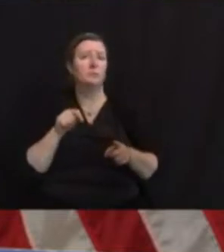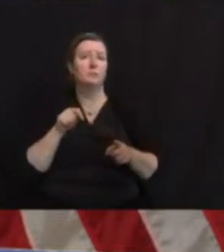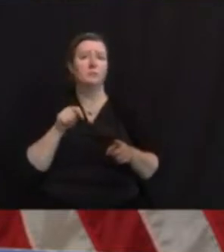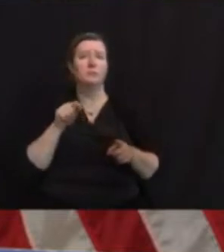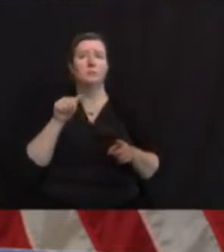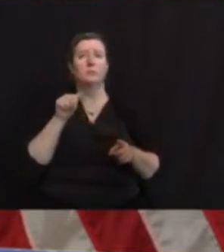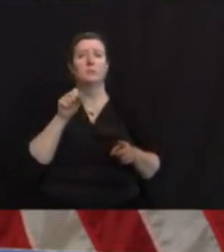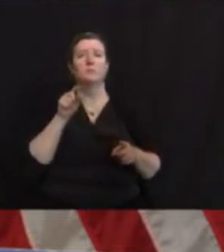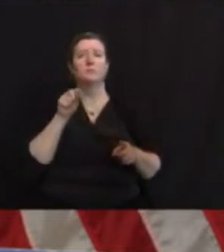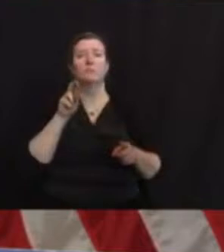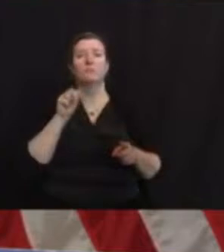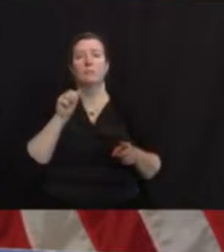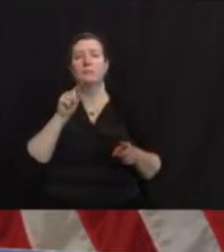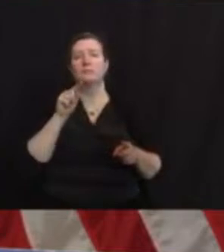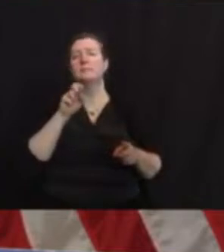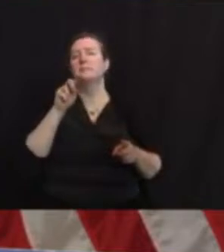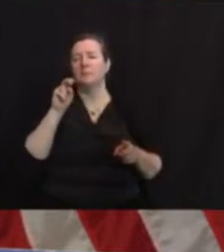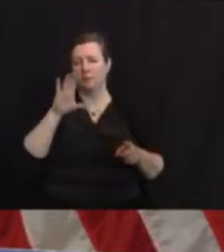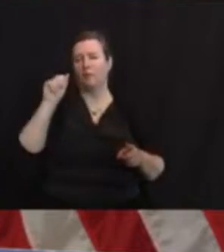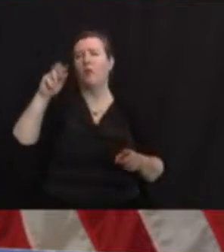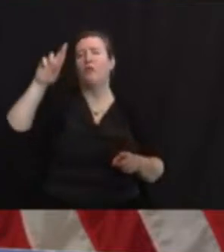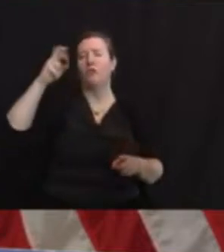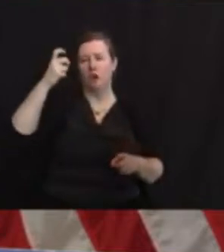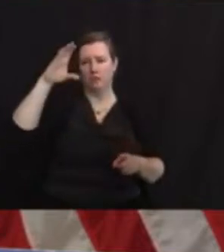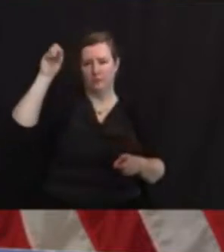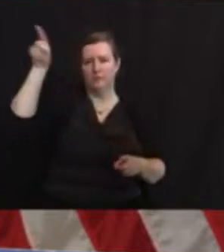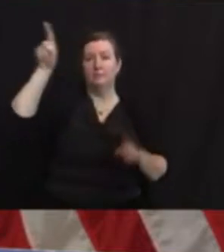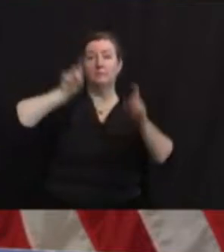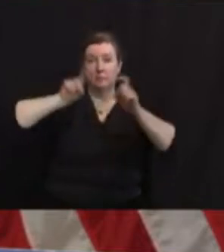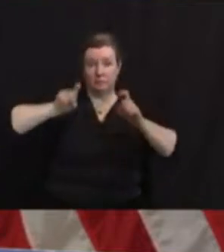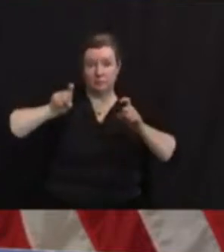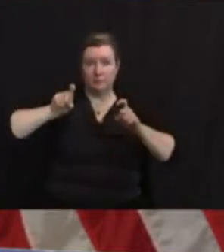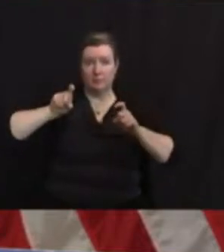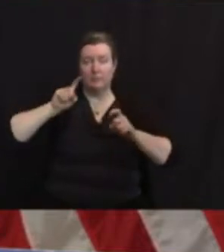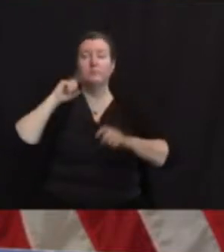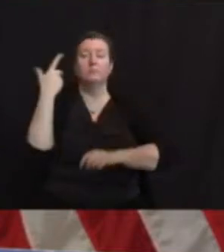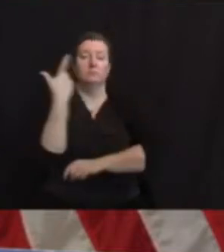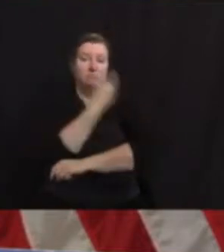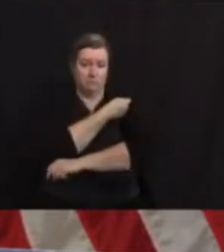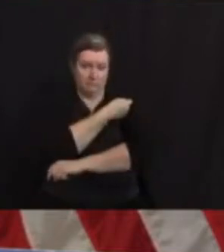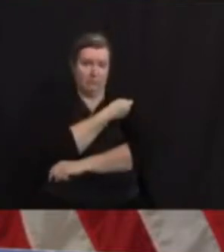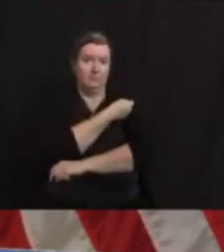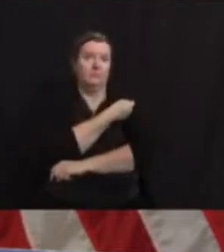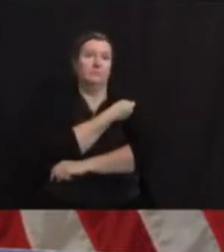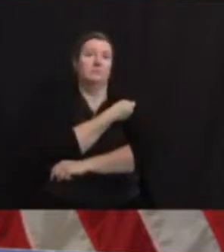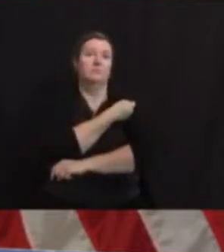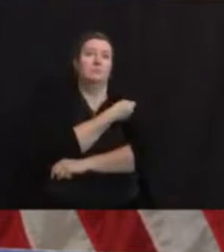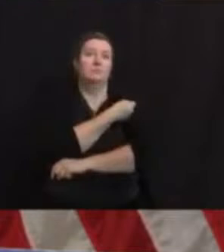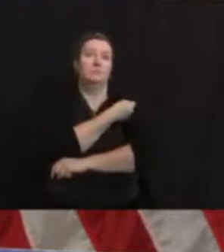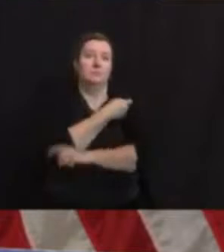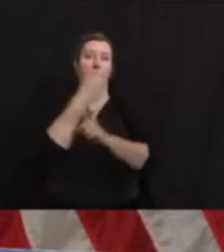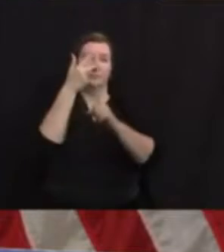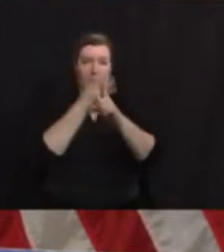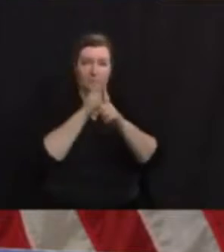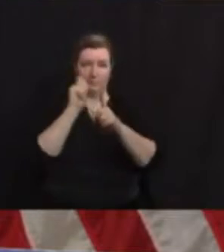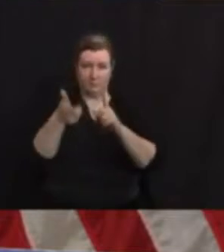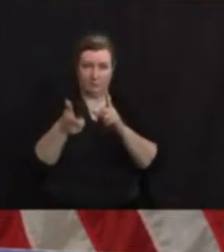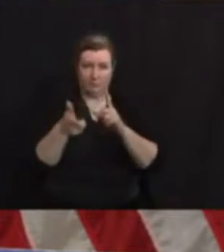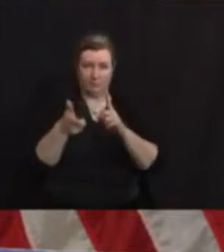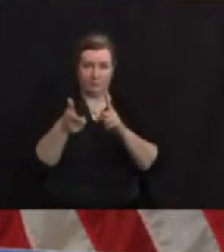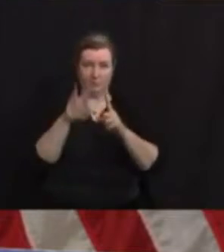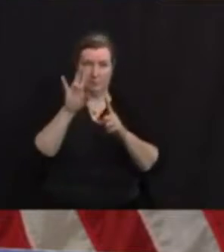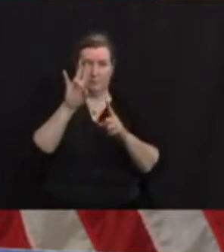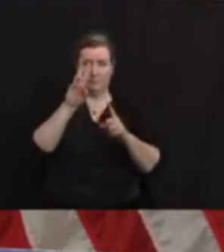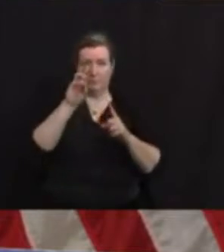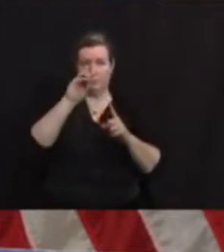had a single-dose version of that, and after about 3 months, it had 76% efficacy with no change. Which shows, again,